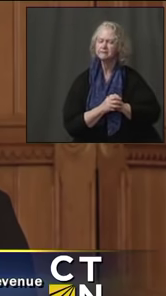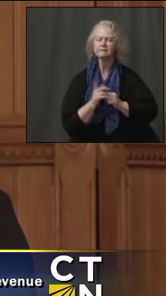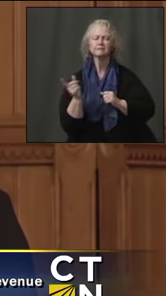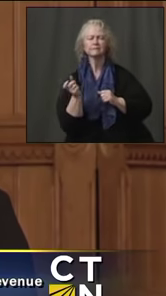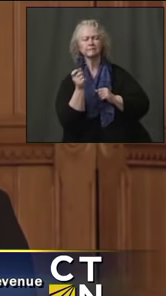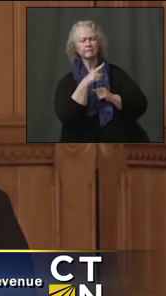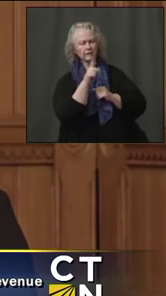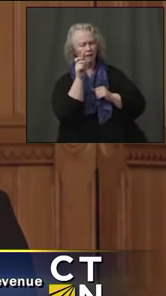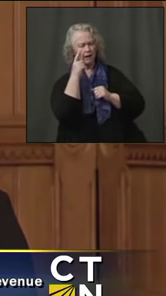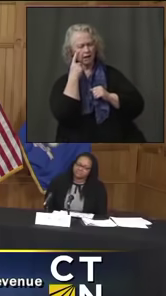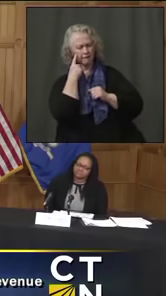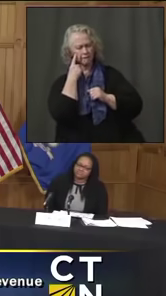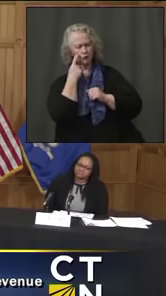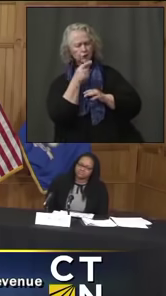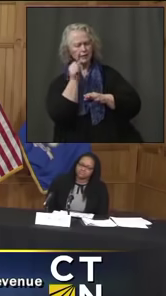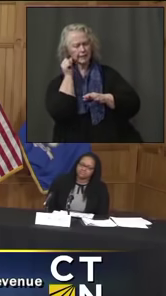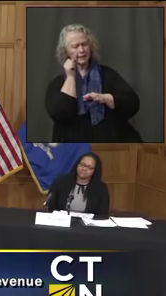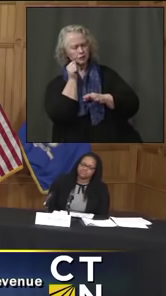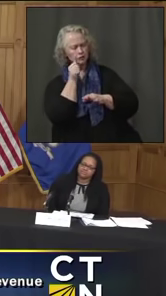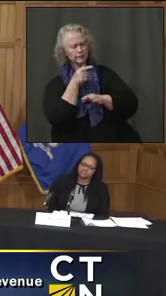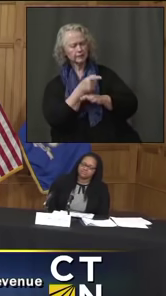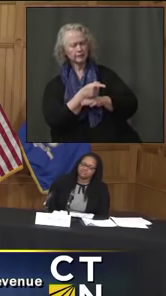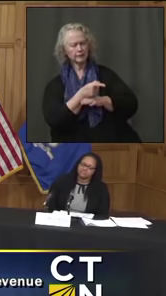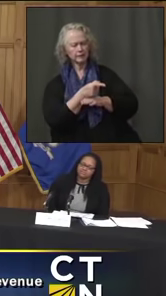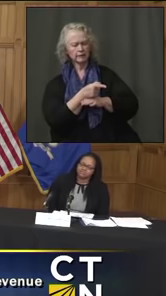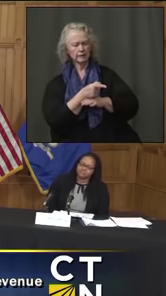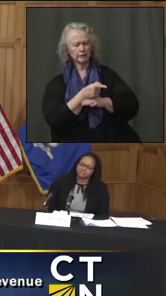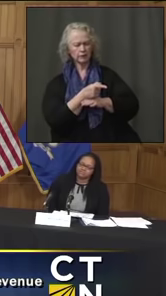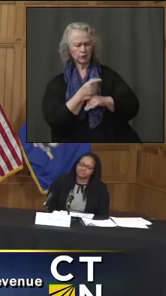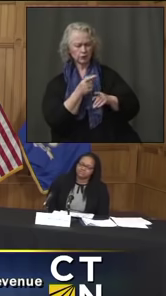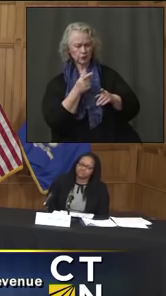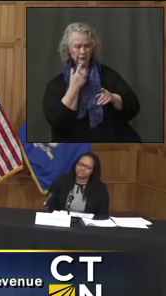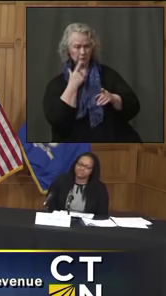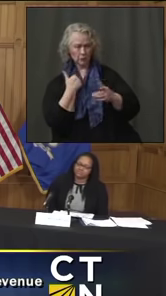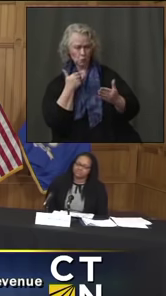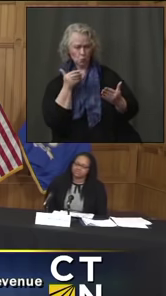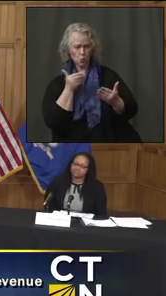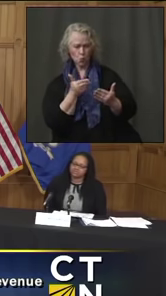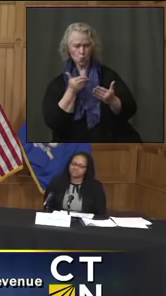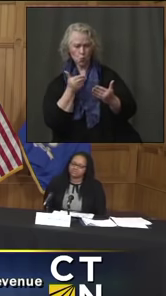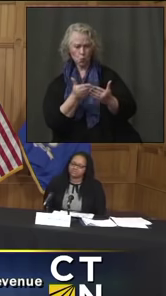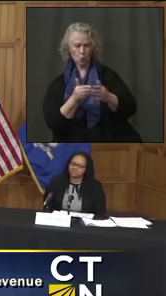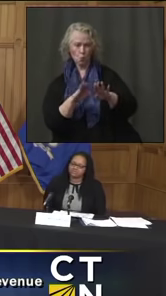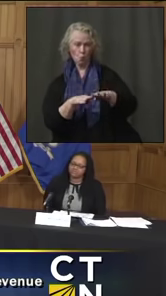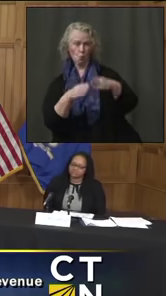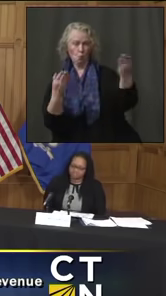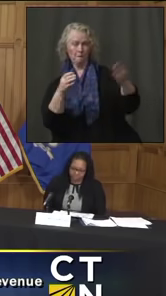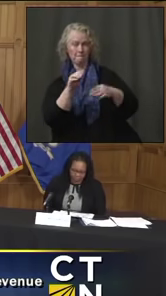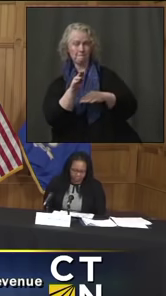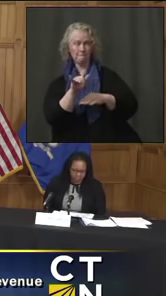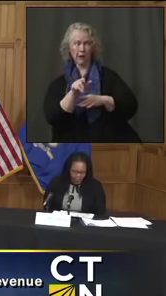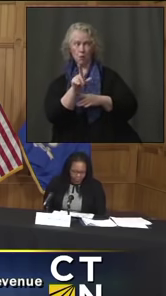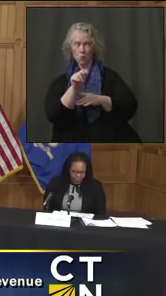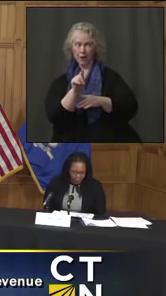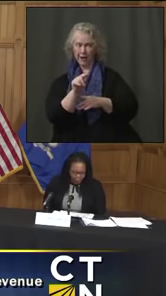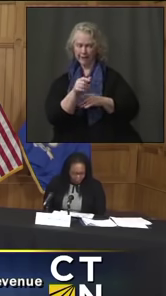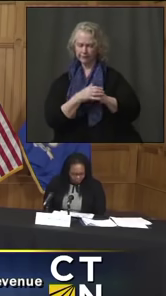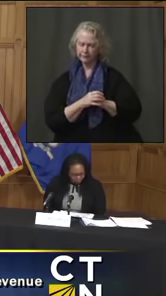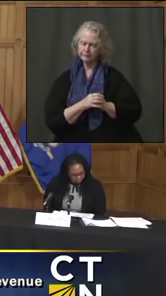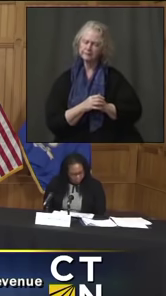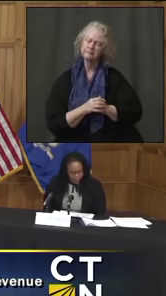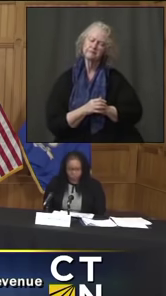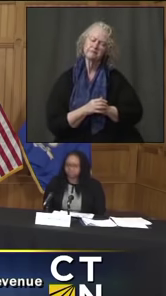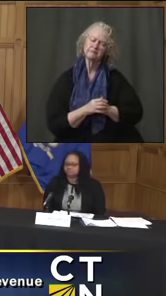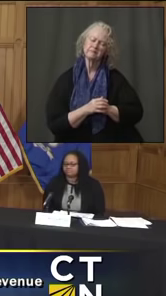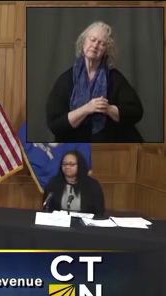Governor Lamont. Yesterday, we're getting closer to this May 20th deadline. And I